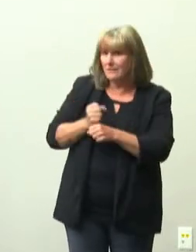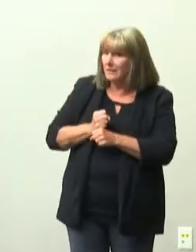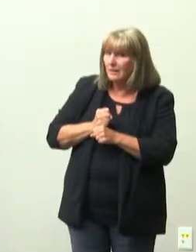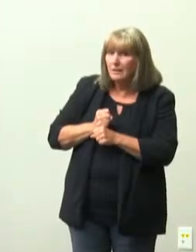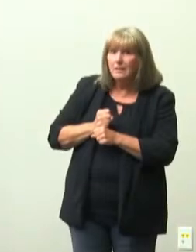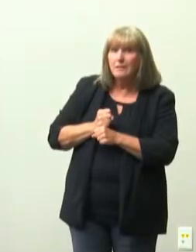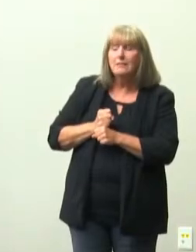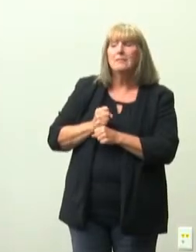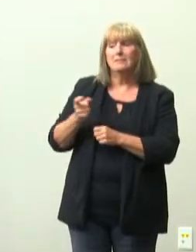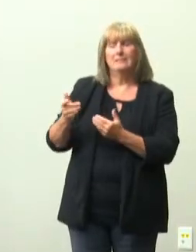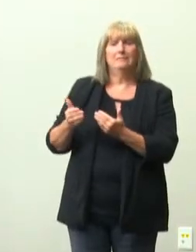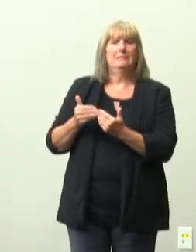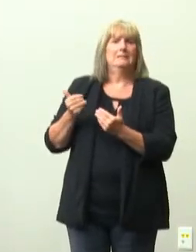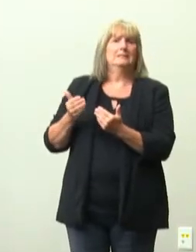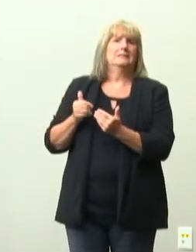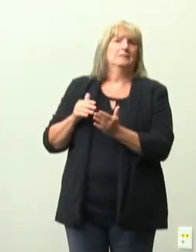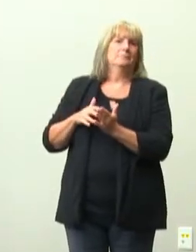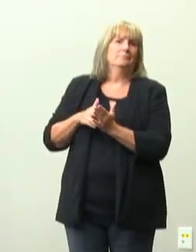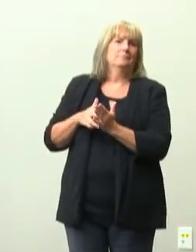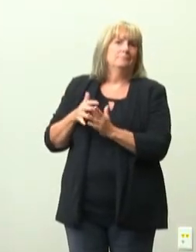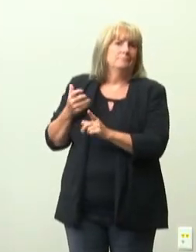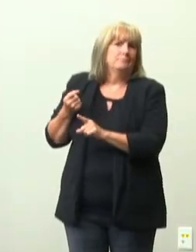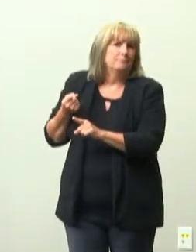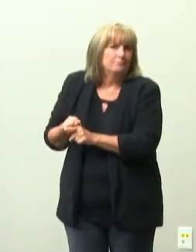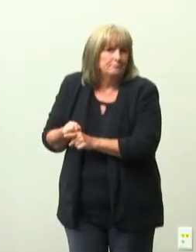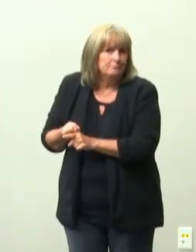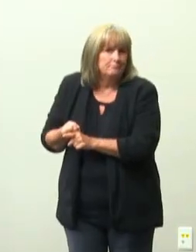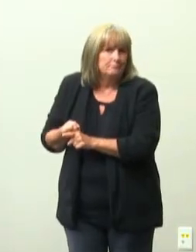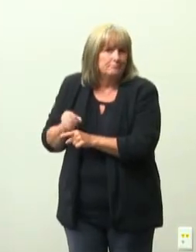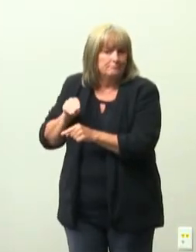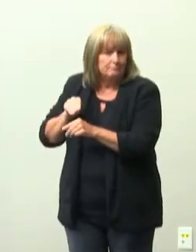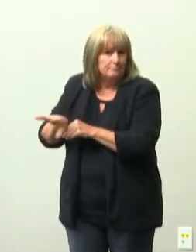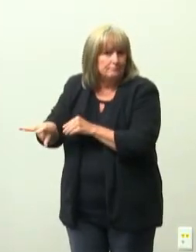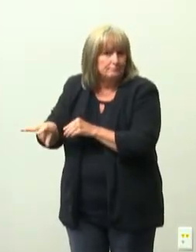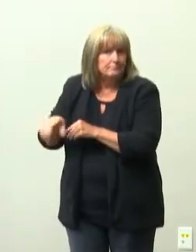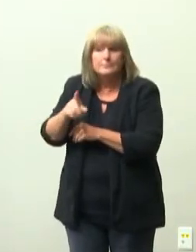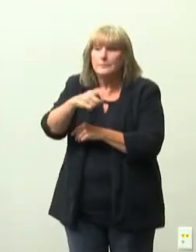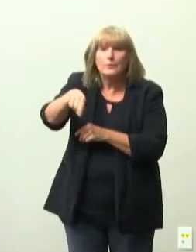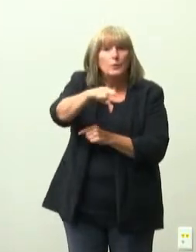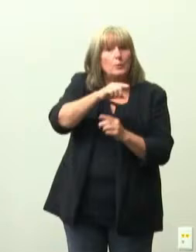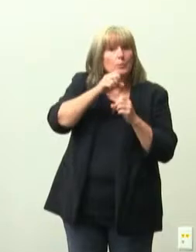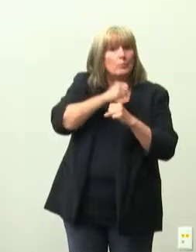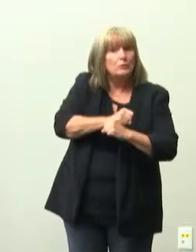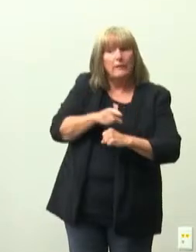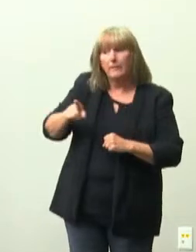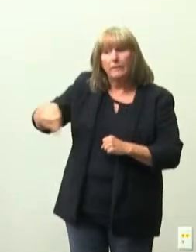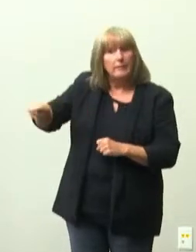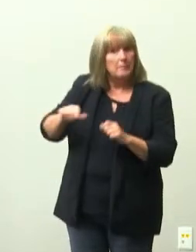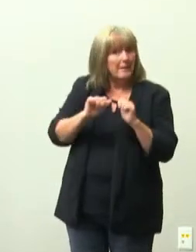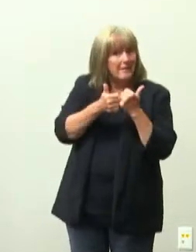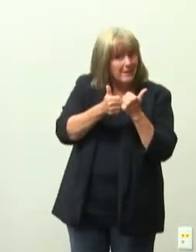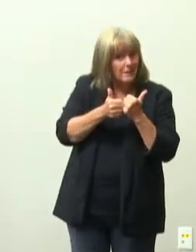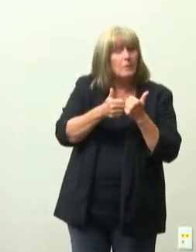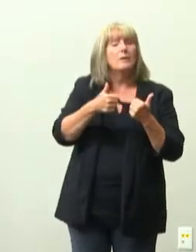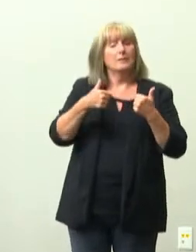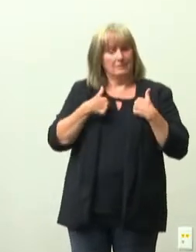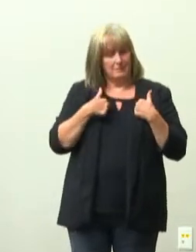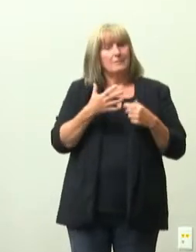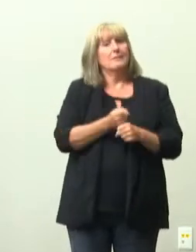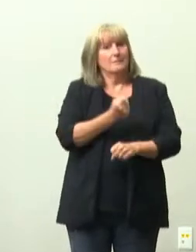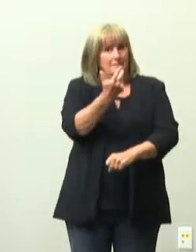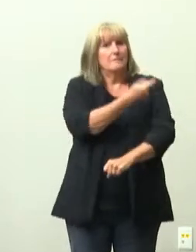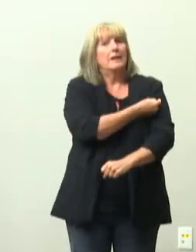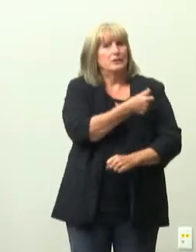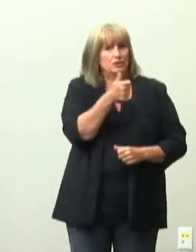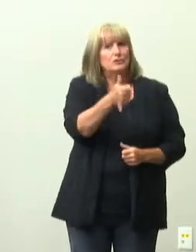vaccinated are more susceptible. We can help protect them by getting vaccinated. As we seek to